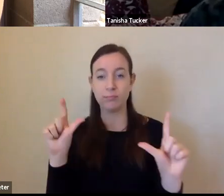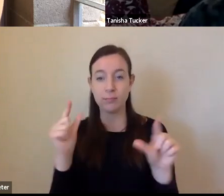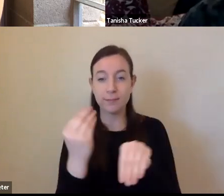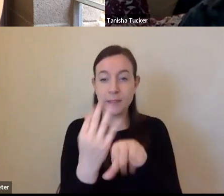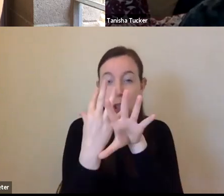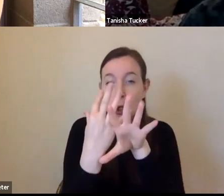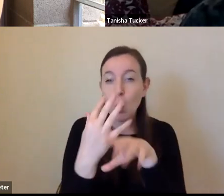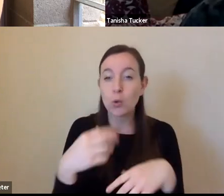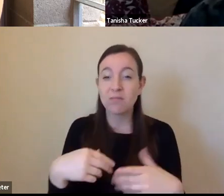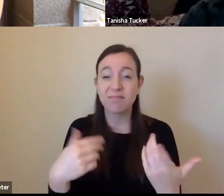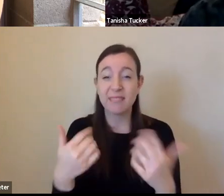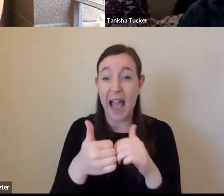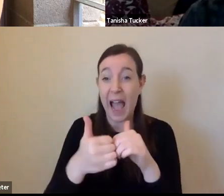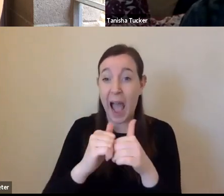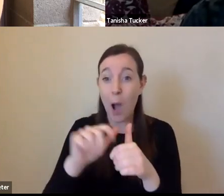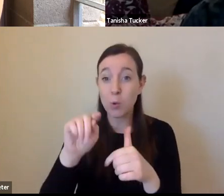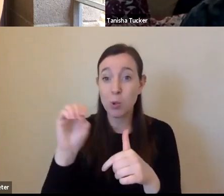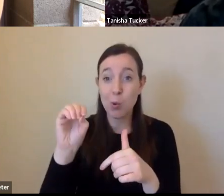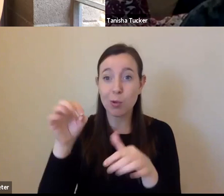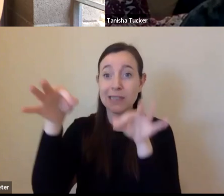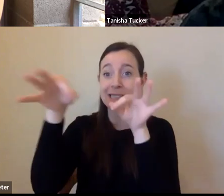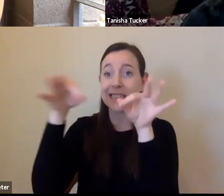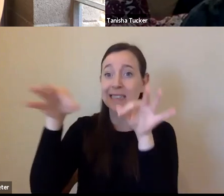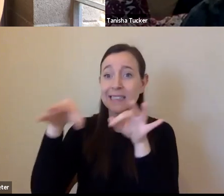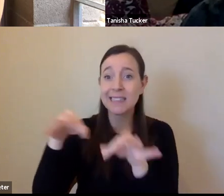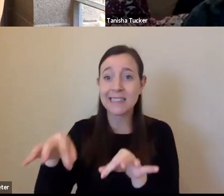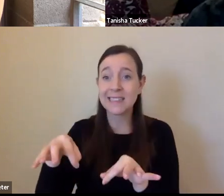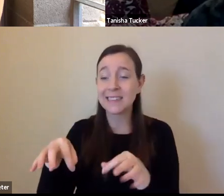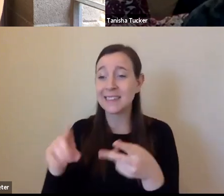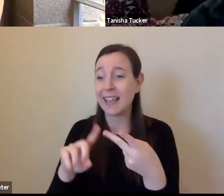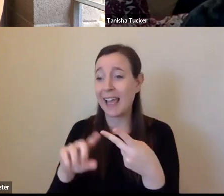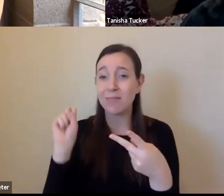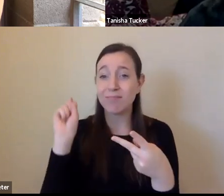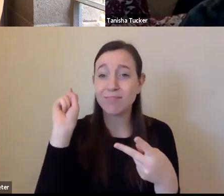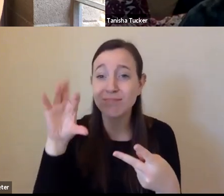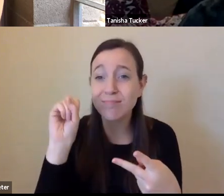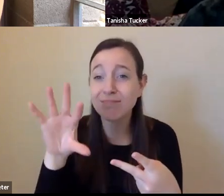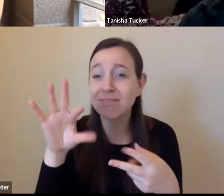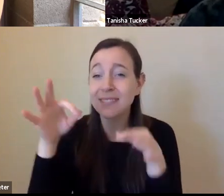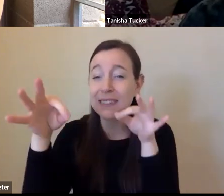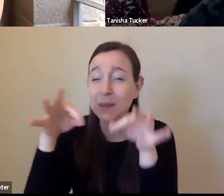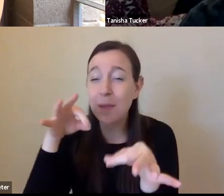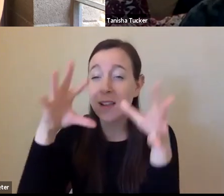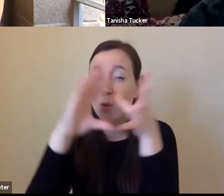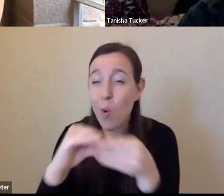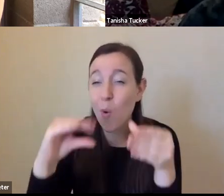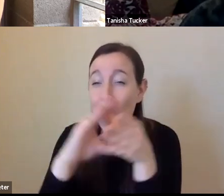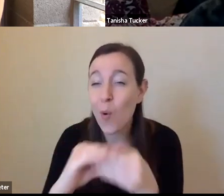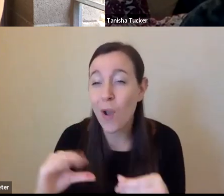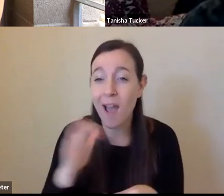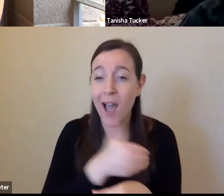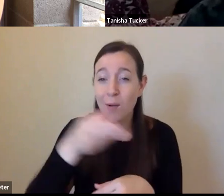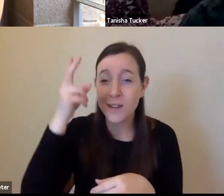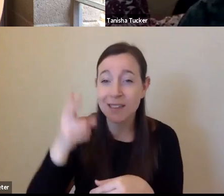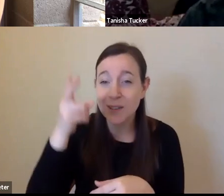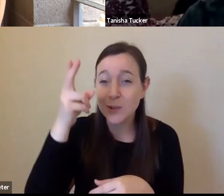and you know, give a bit of understanding history, which we're doing now, of the tradition, and also the process of